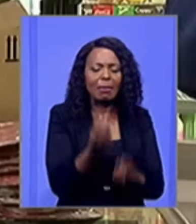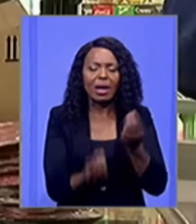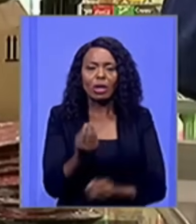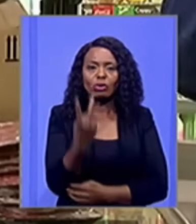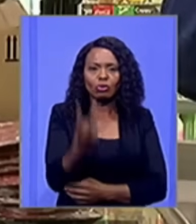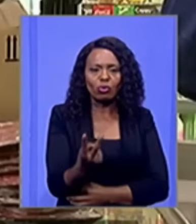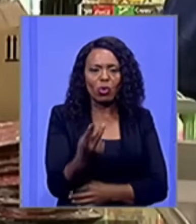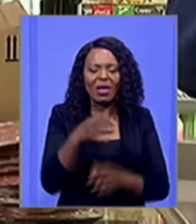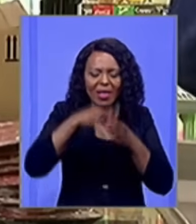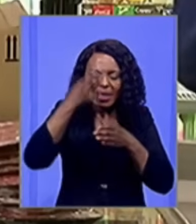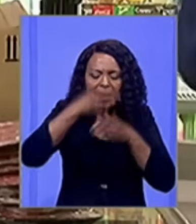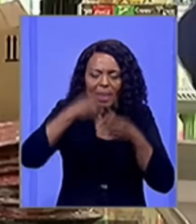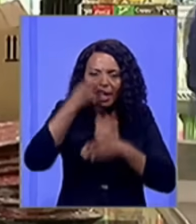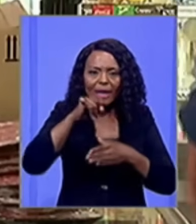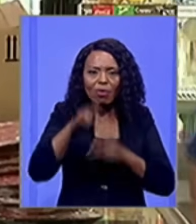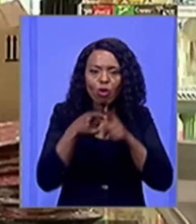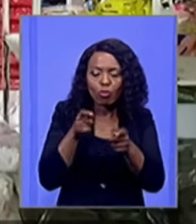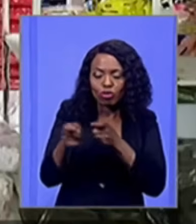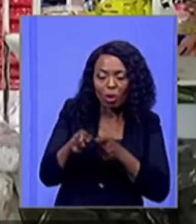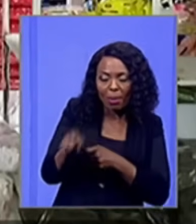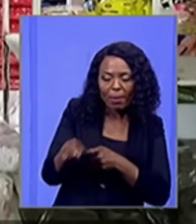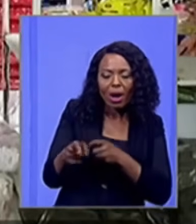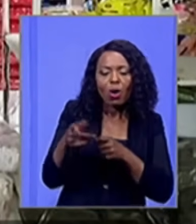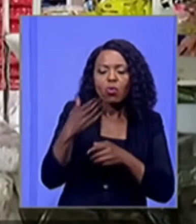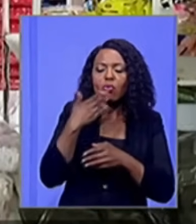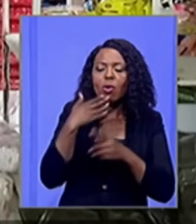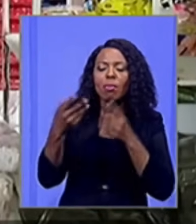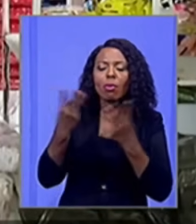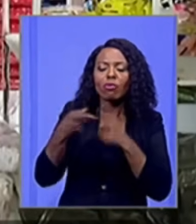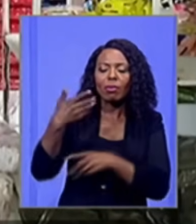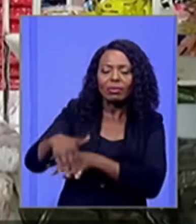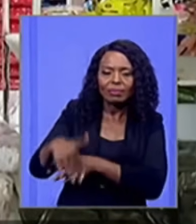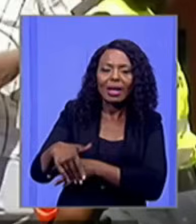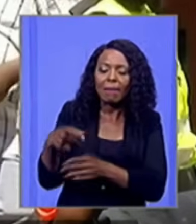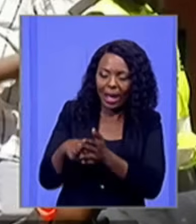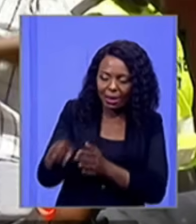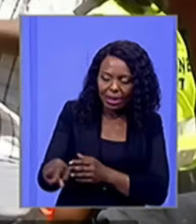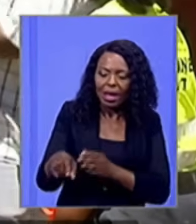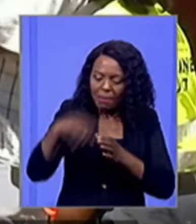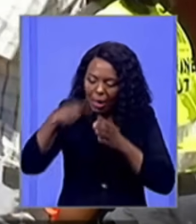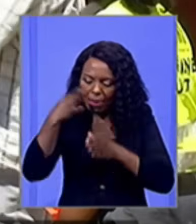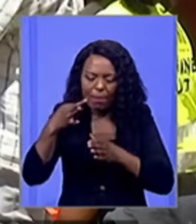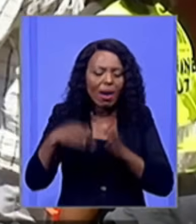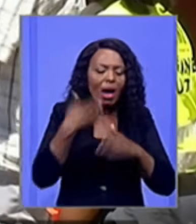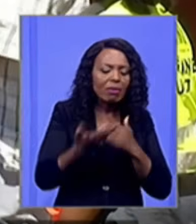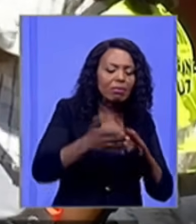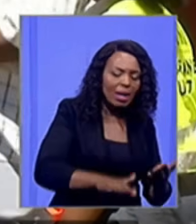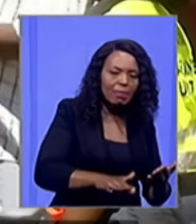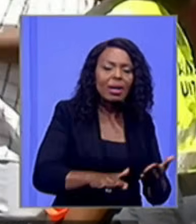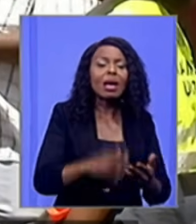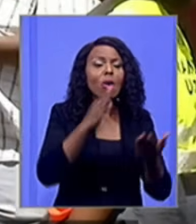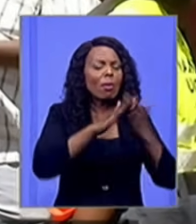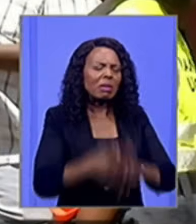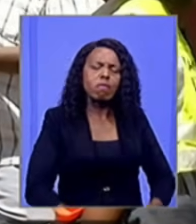ba ho tlalehang ba jele mazimba a tswang lebenkeleng la melata le halefisitse baahi. Bare ke bomadibabe hore mmuso o